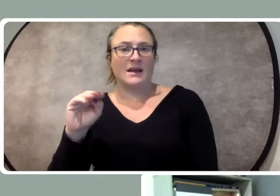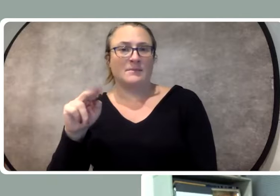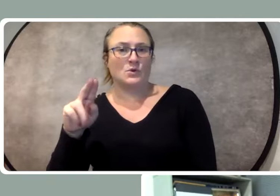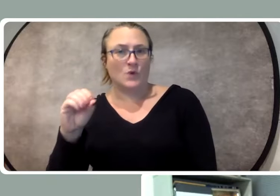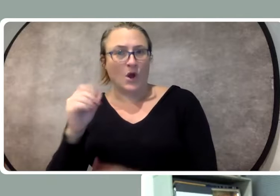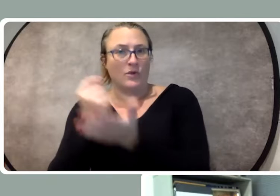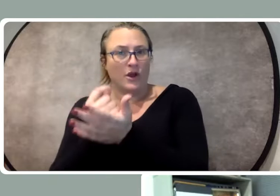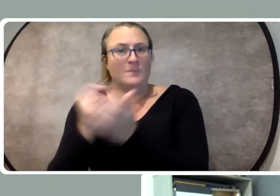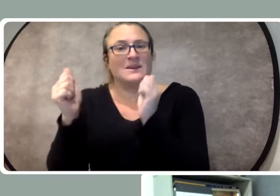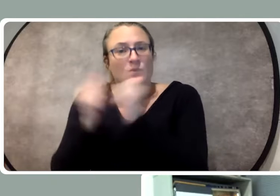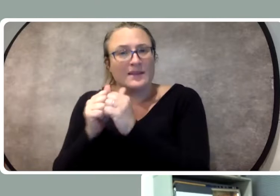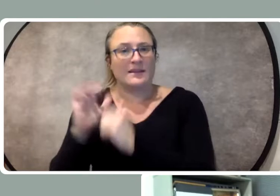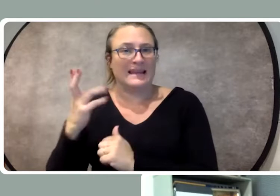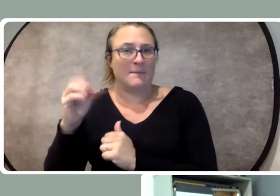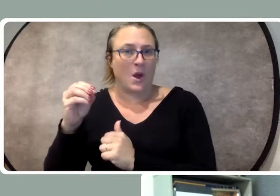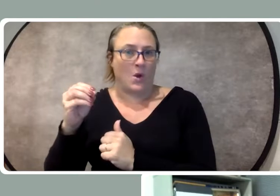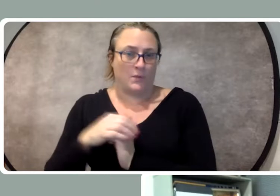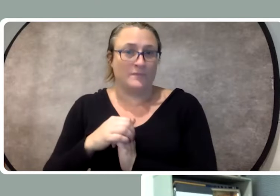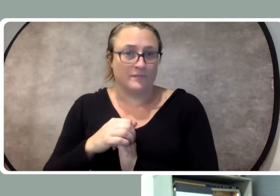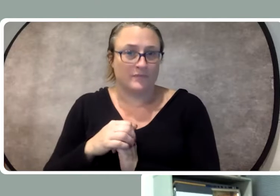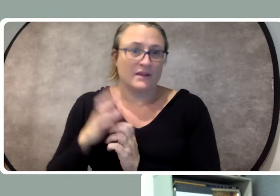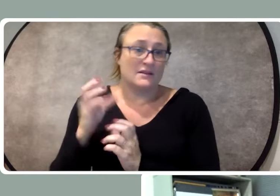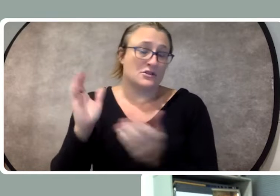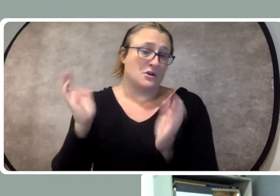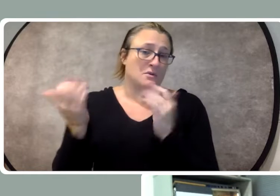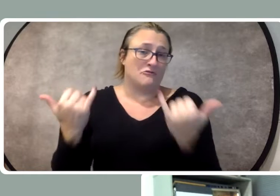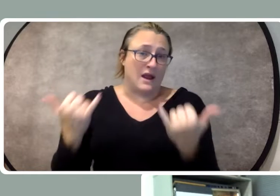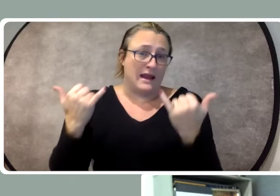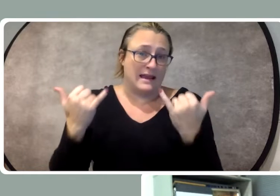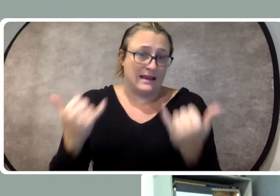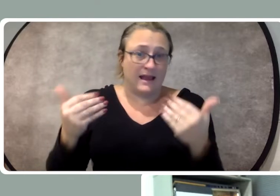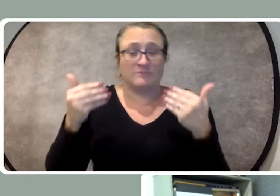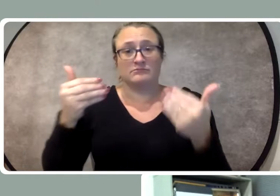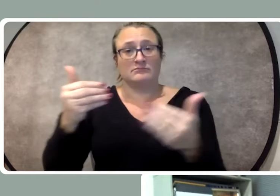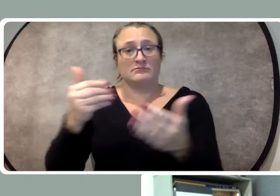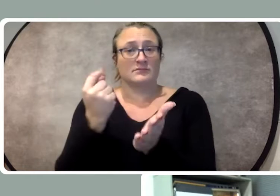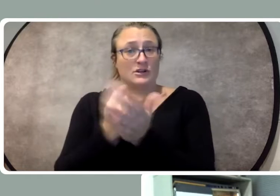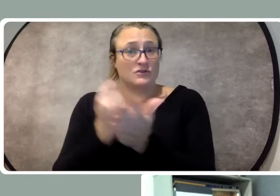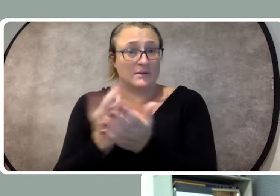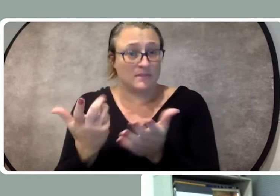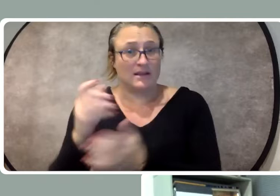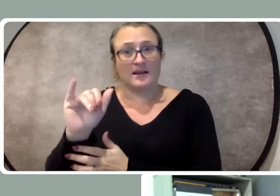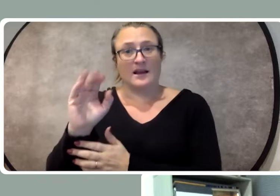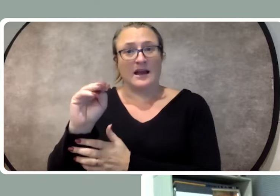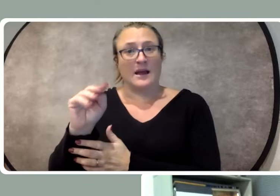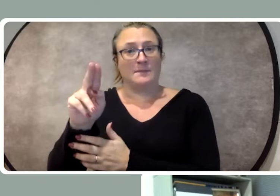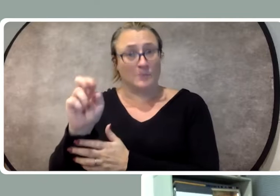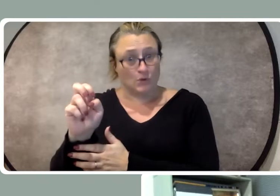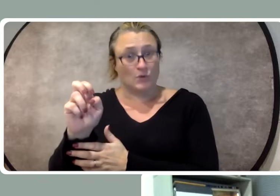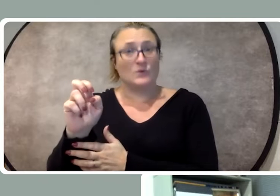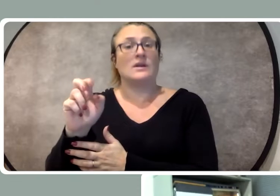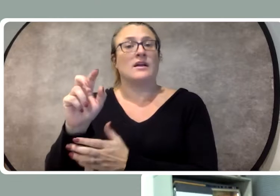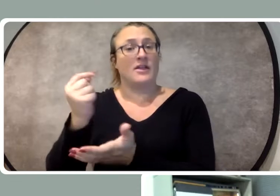for patients with advanced triple negative breast cancer is to get the immune therapy only if they are PD-L1